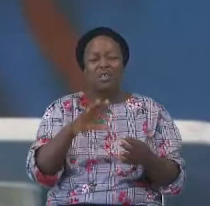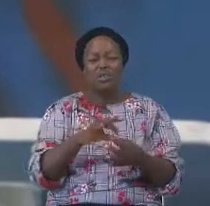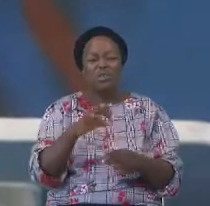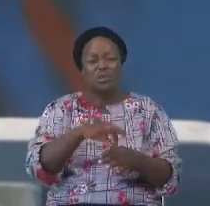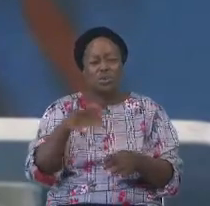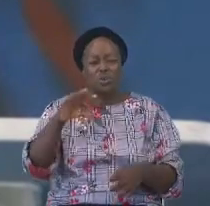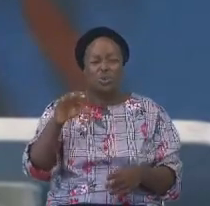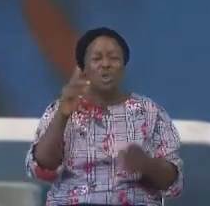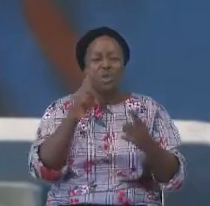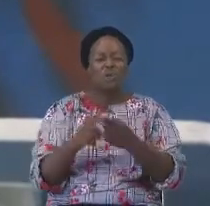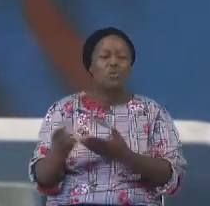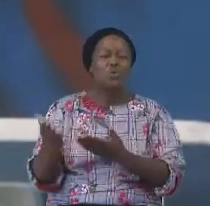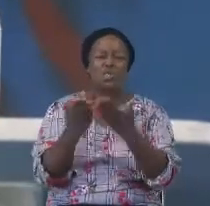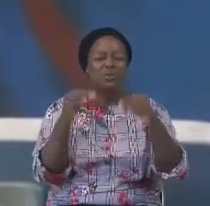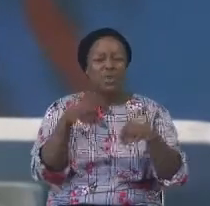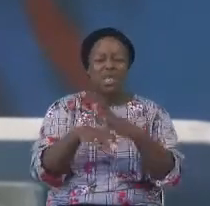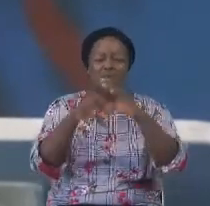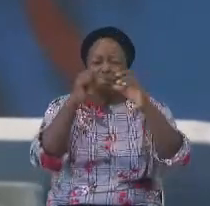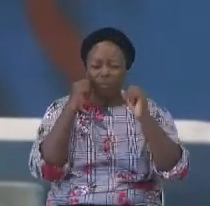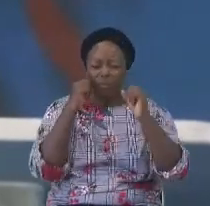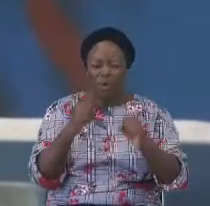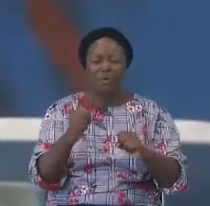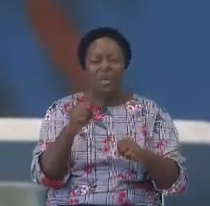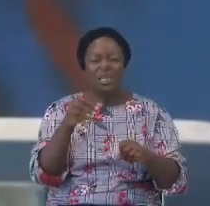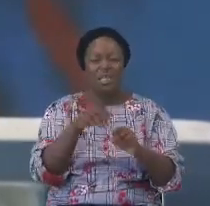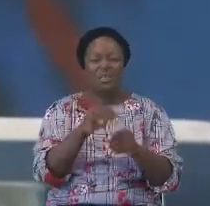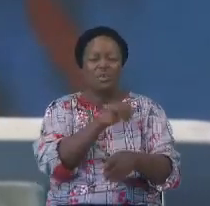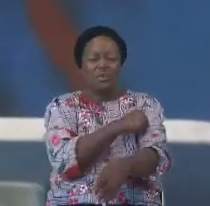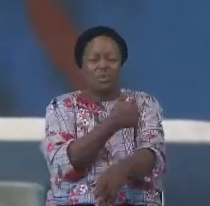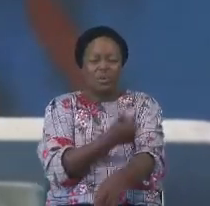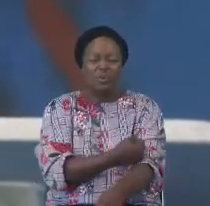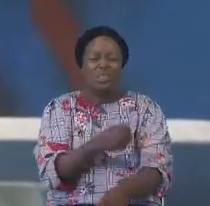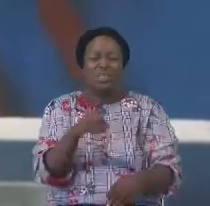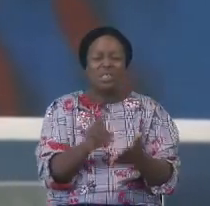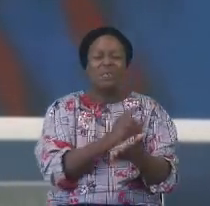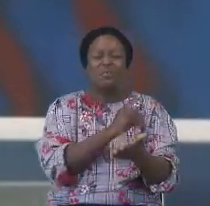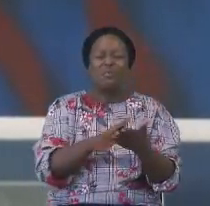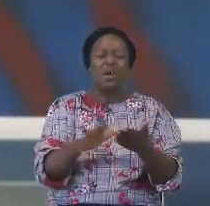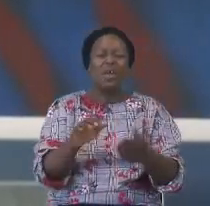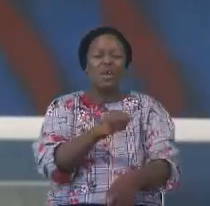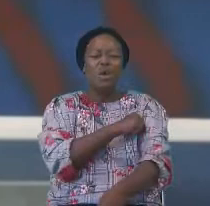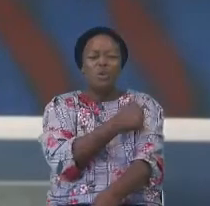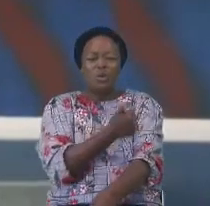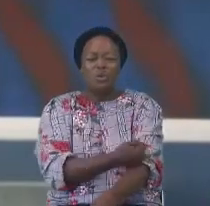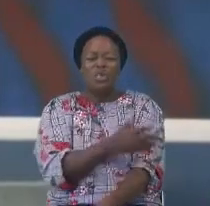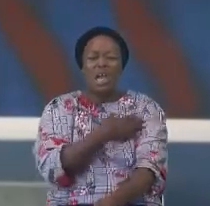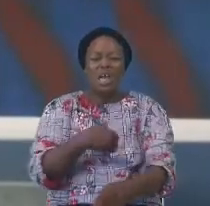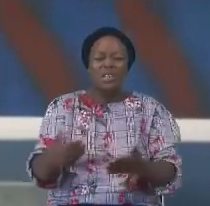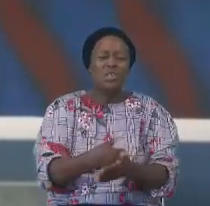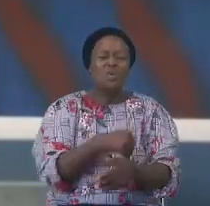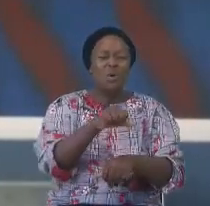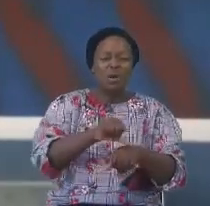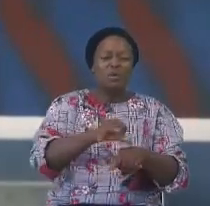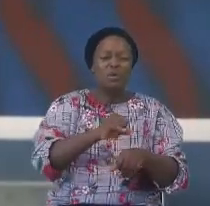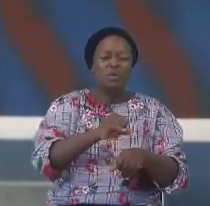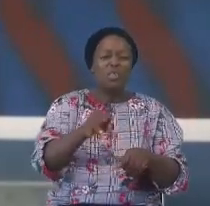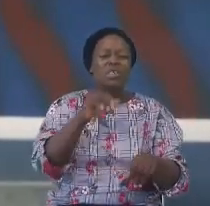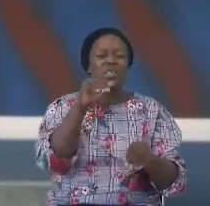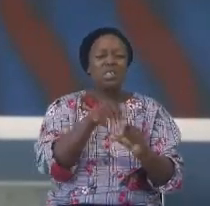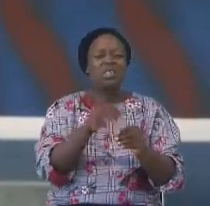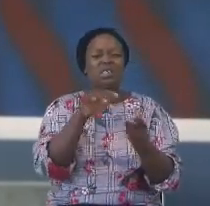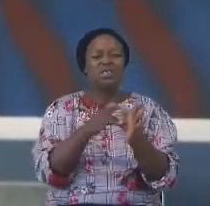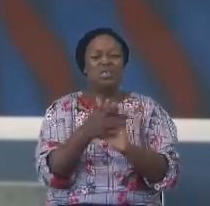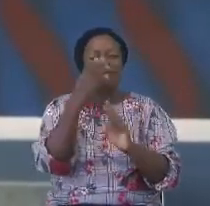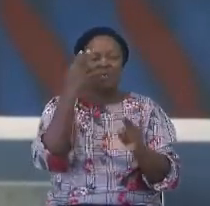Ghost baptism for sanctified, purified souls to serve you in power, in authority,